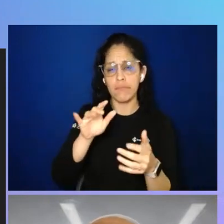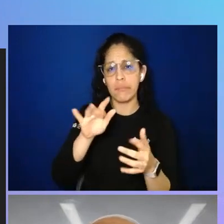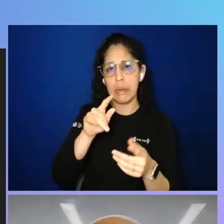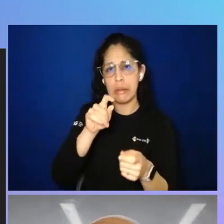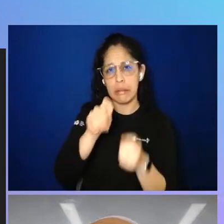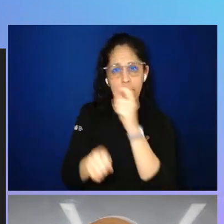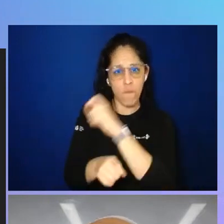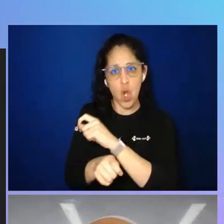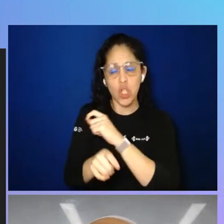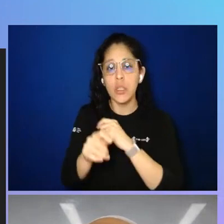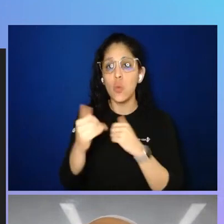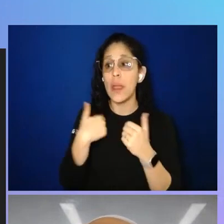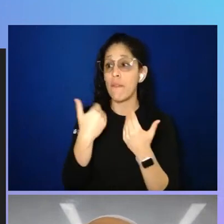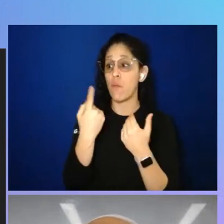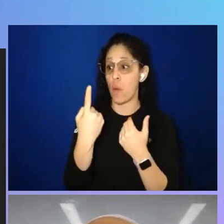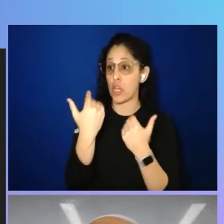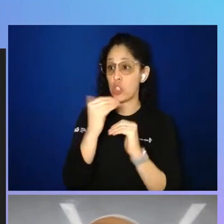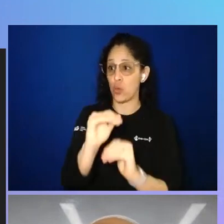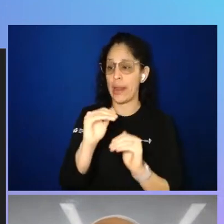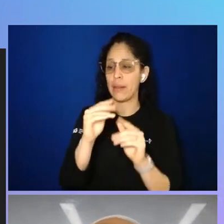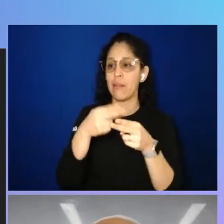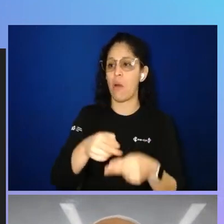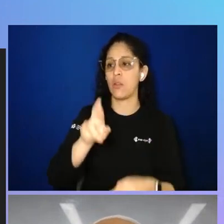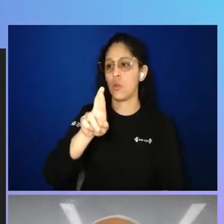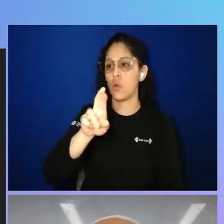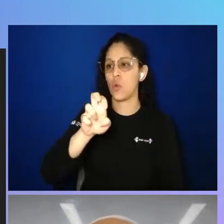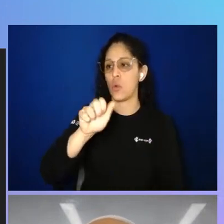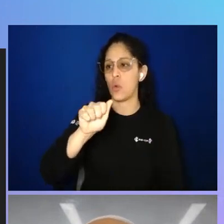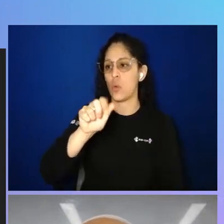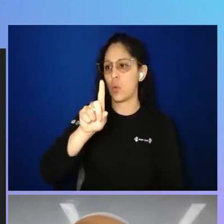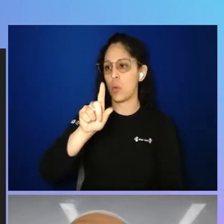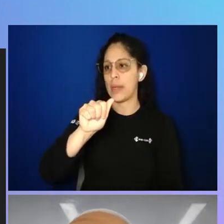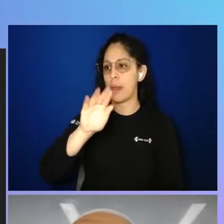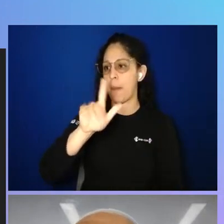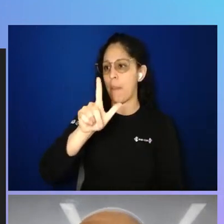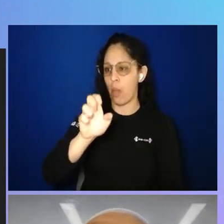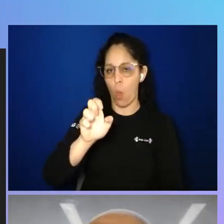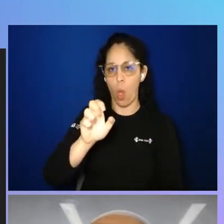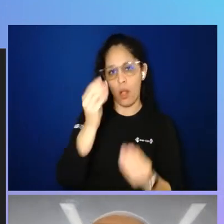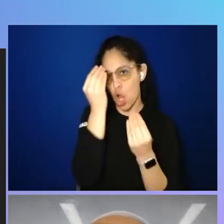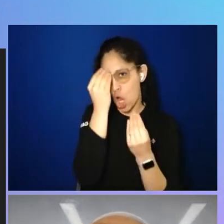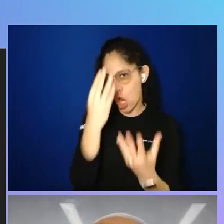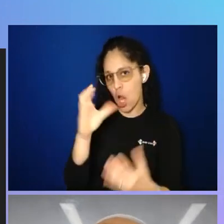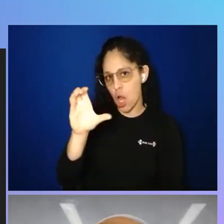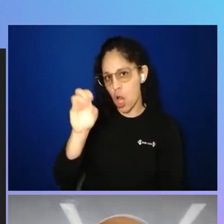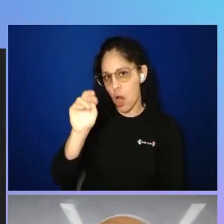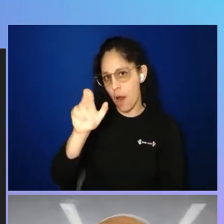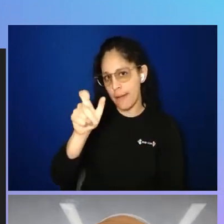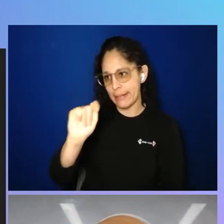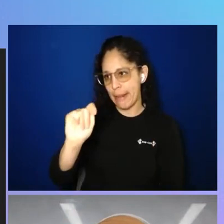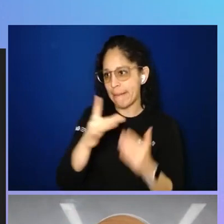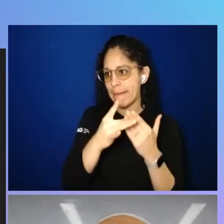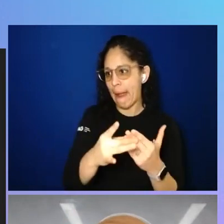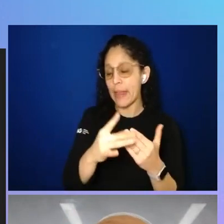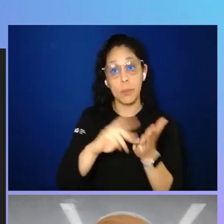called readable content guide. So you can assign that to your piece of text.